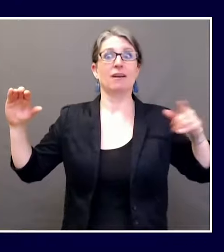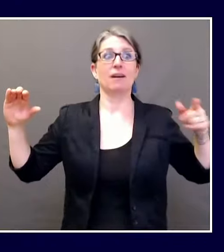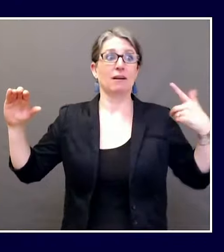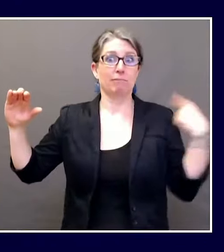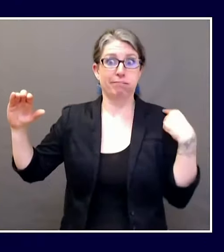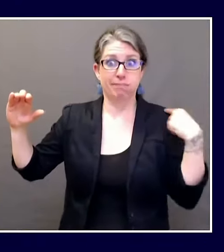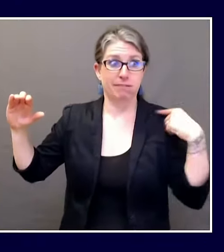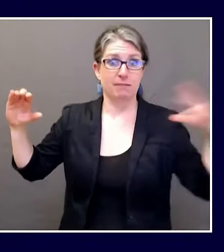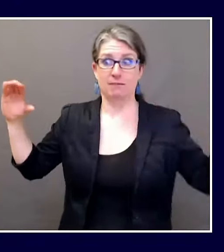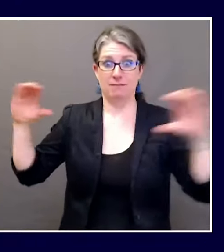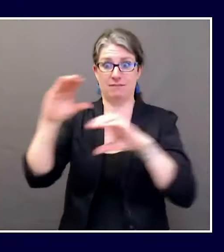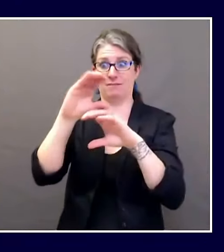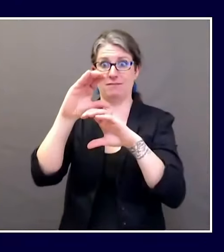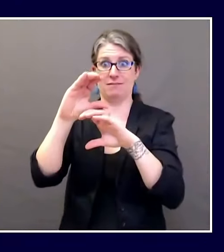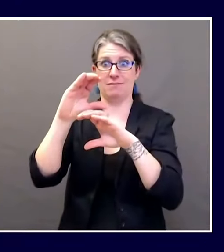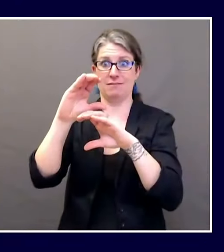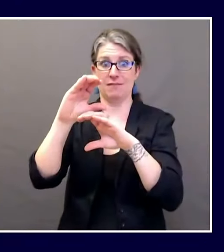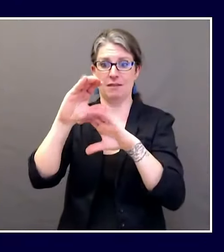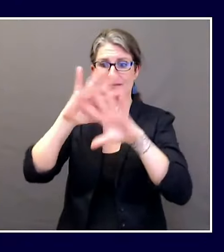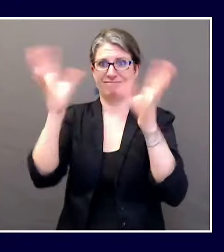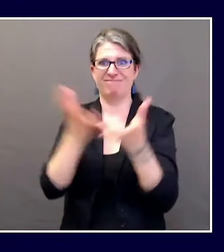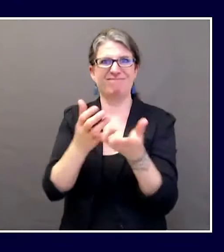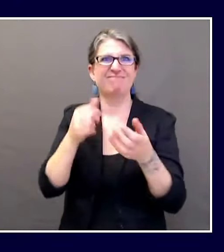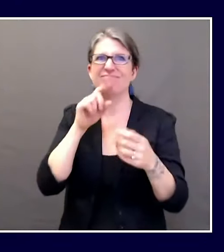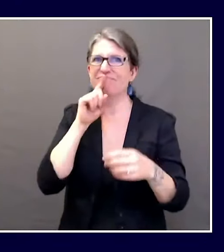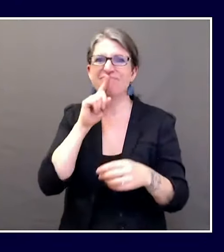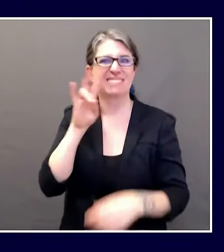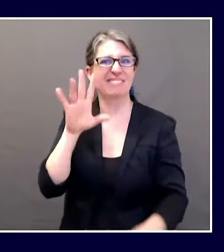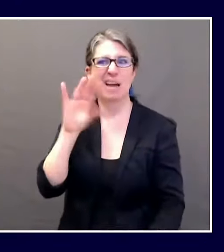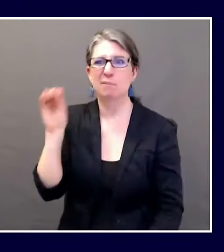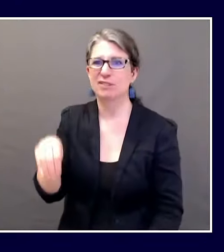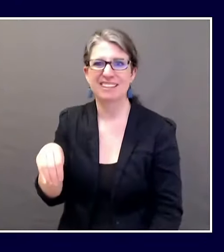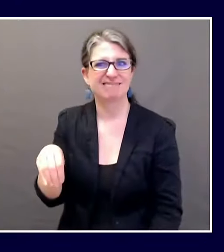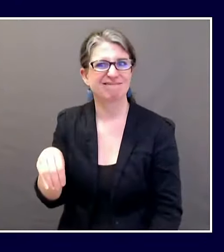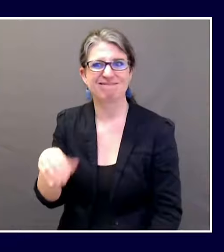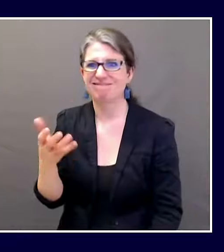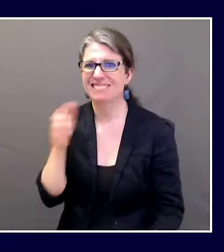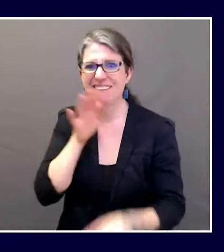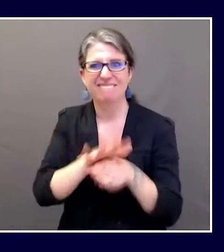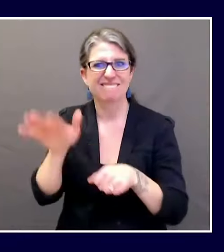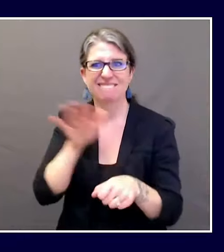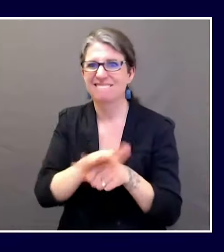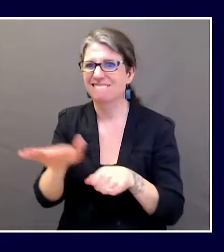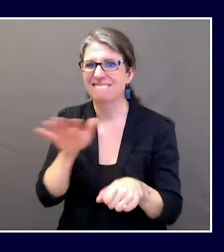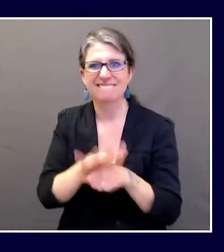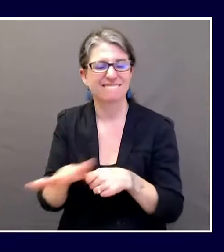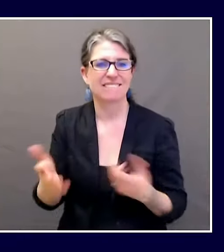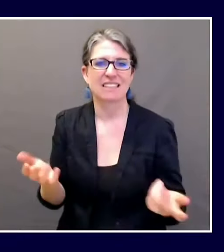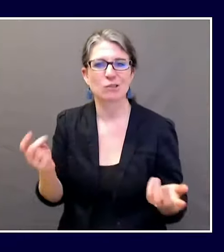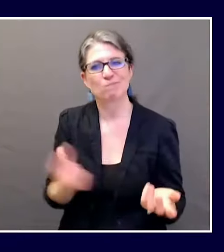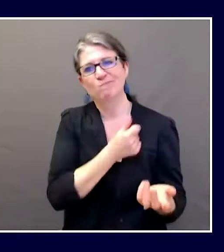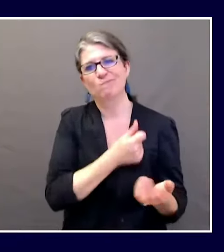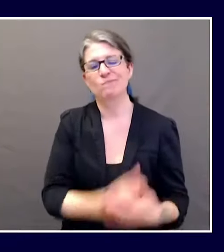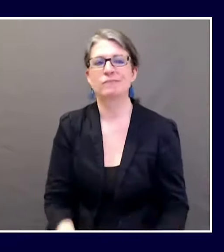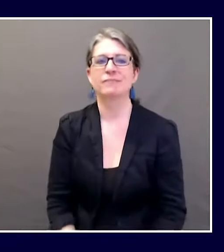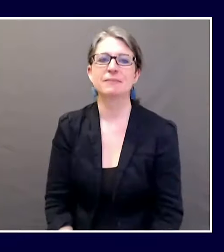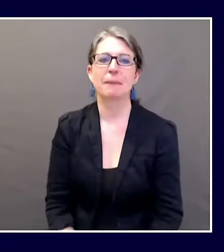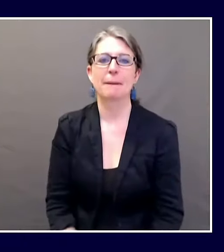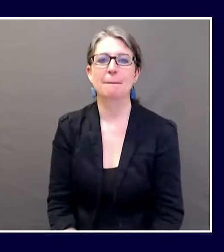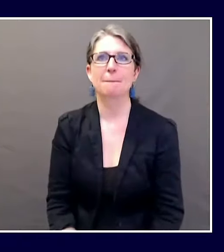places around the globe. It's a good problem to have. Let's be thankful for that. Let me turn it over to Rose from the Maine